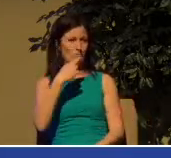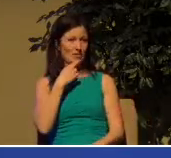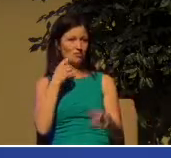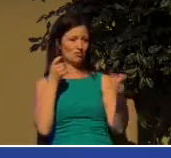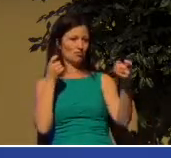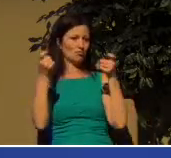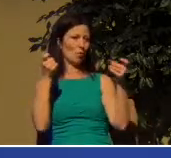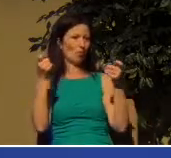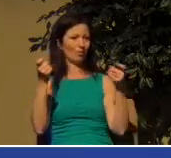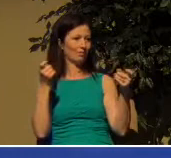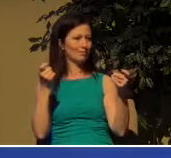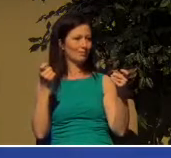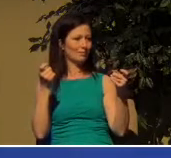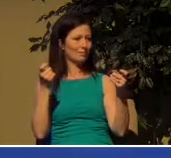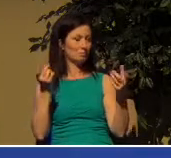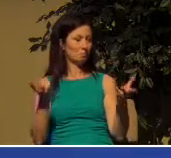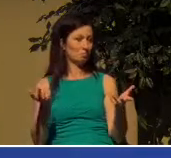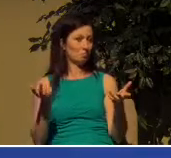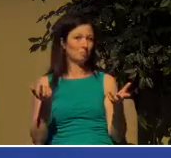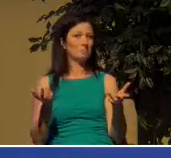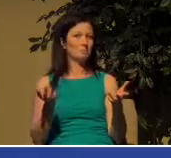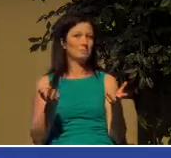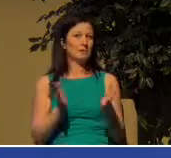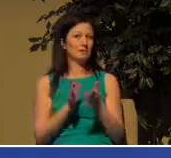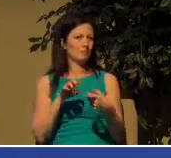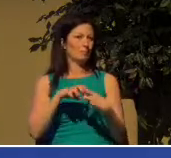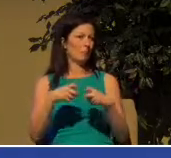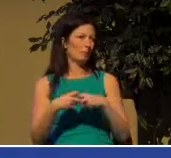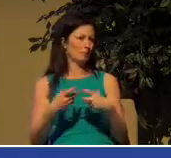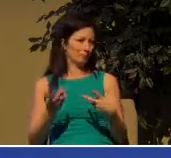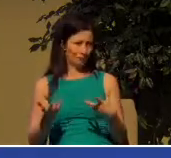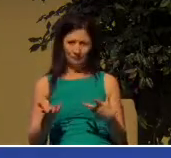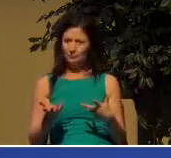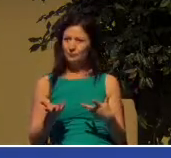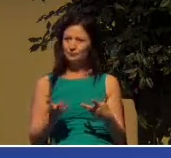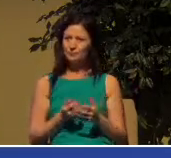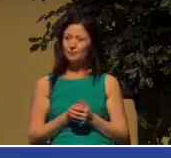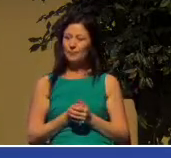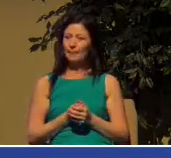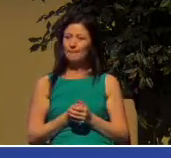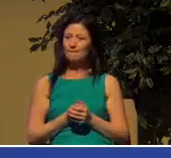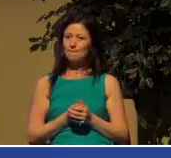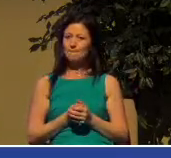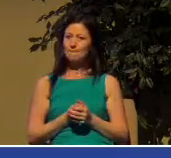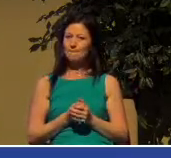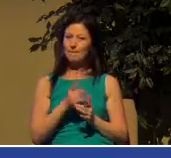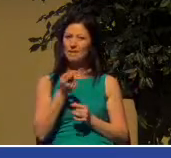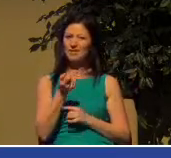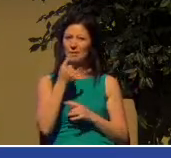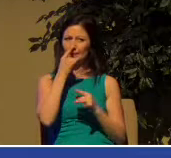rule? But see, here's the problem. And here's the trick.